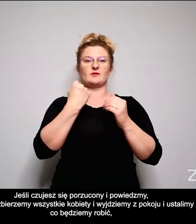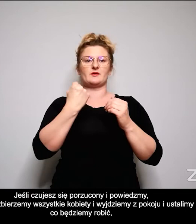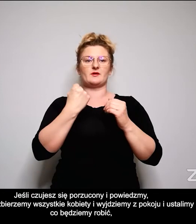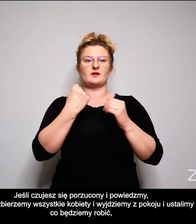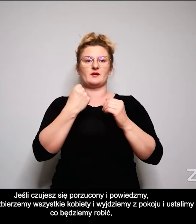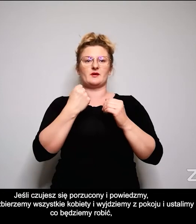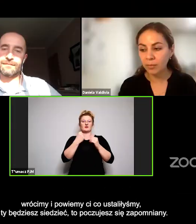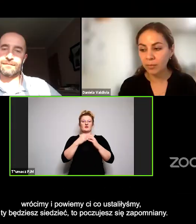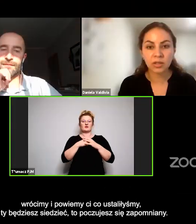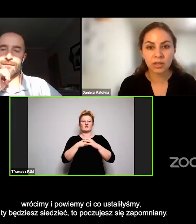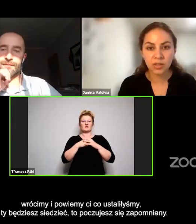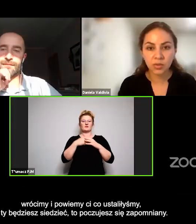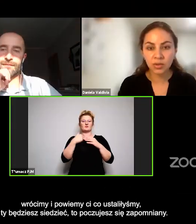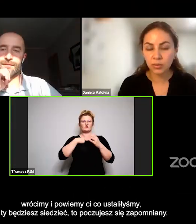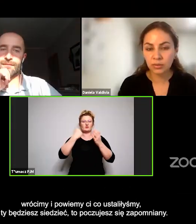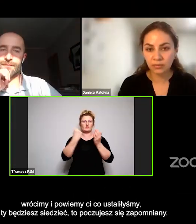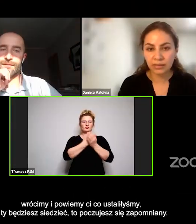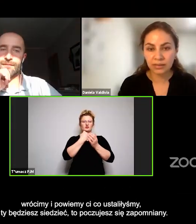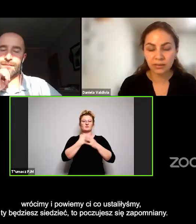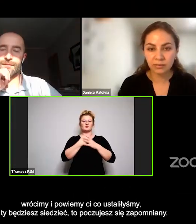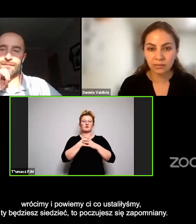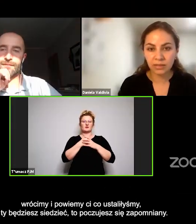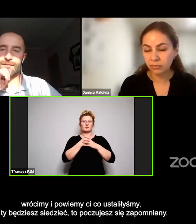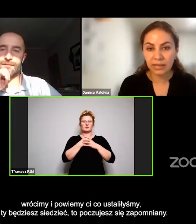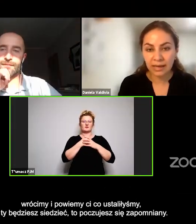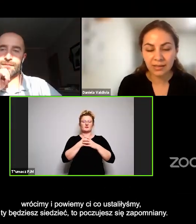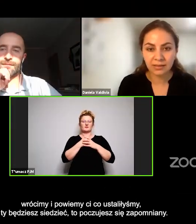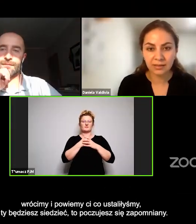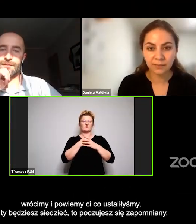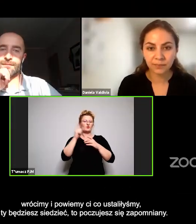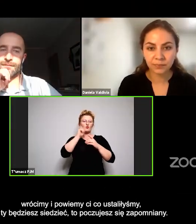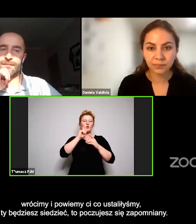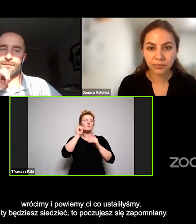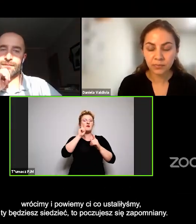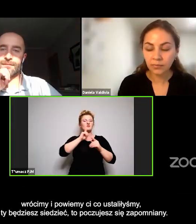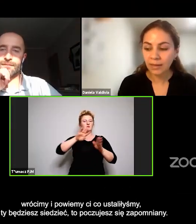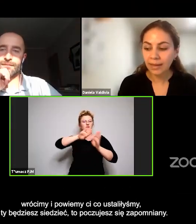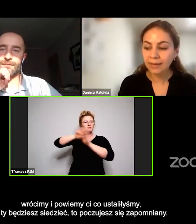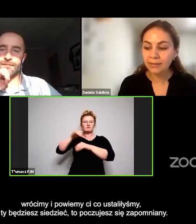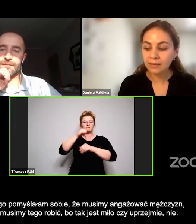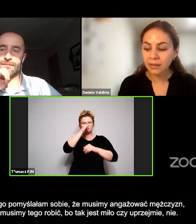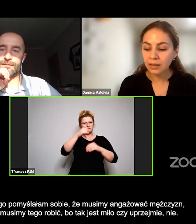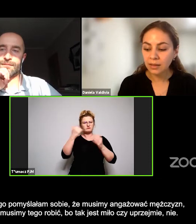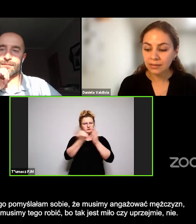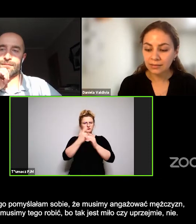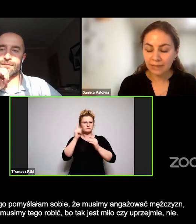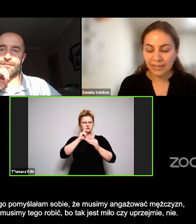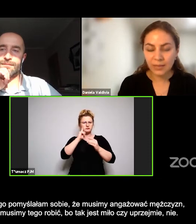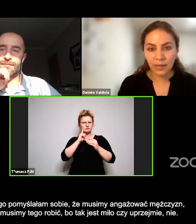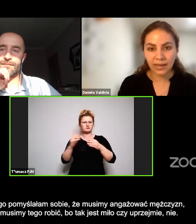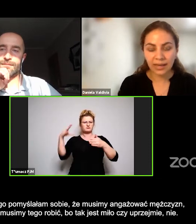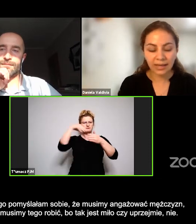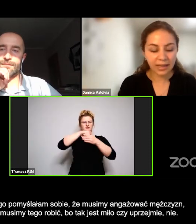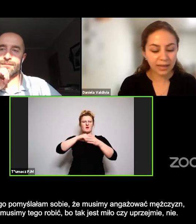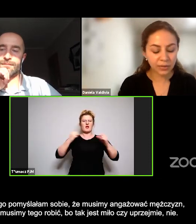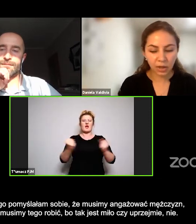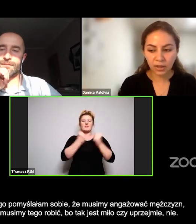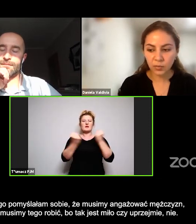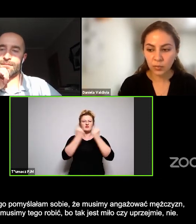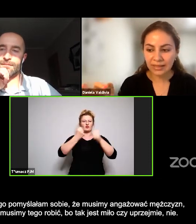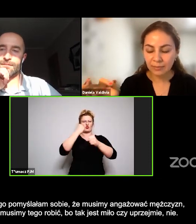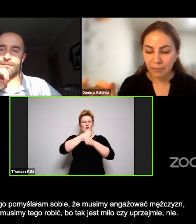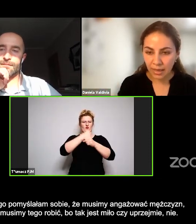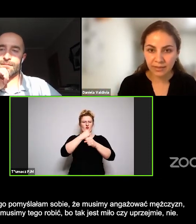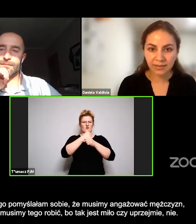come back and we tell you what we are going to do, you will feel left behind. And that's why I